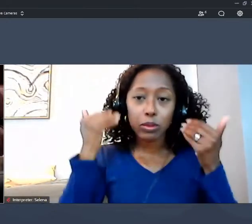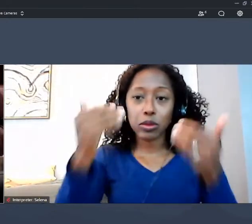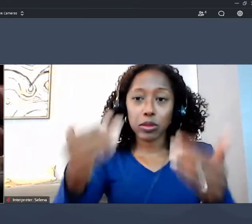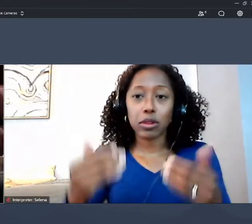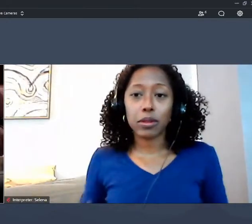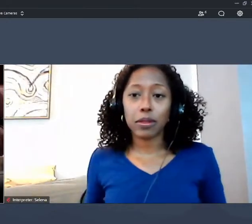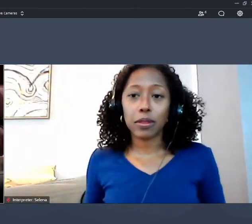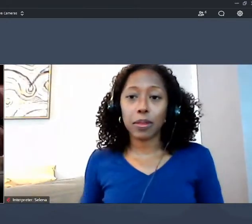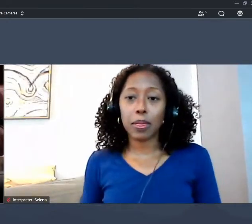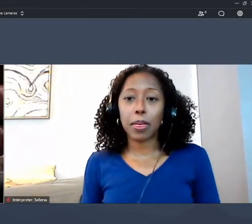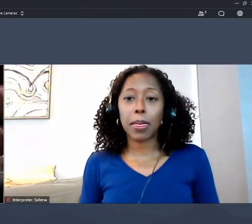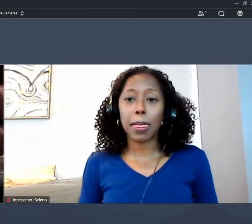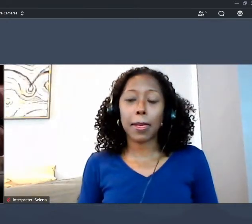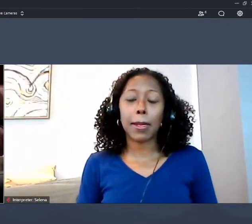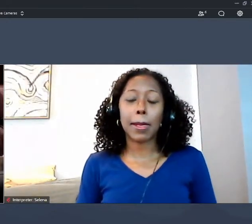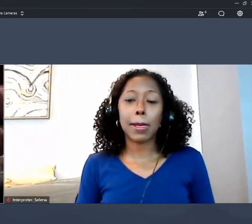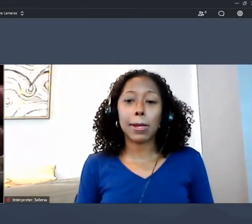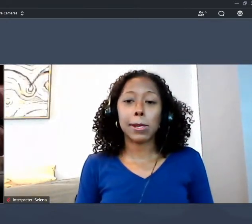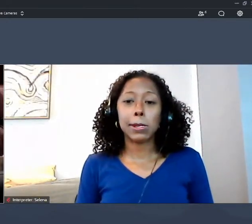Councilman Jones.